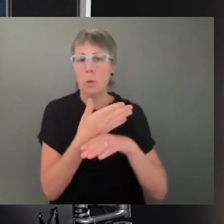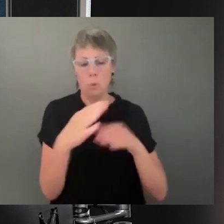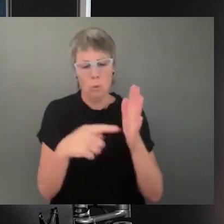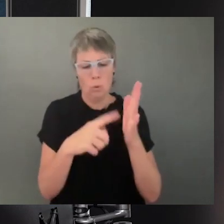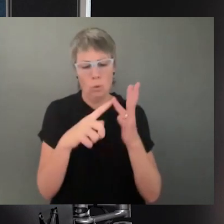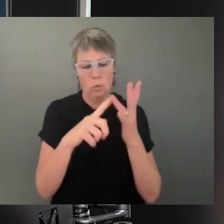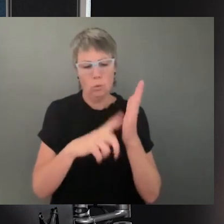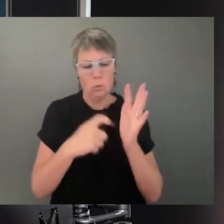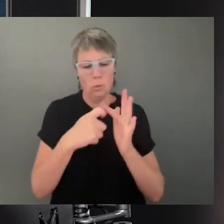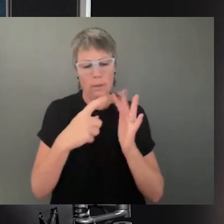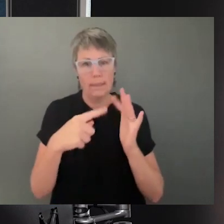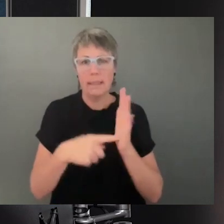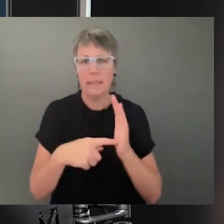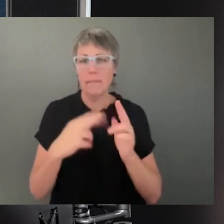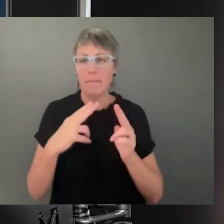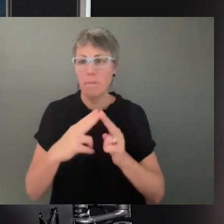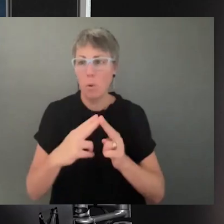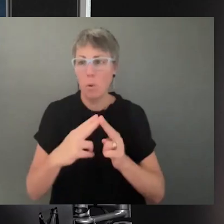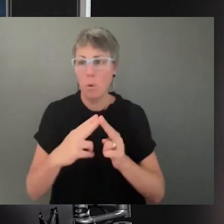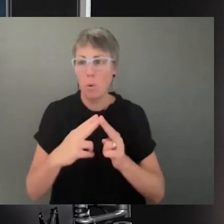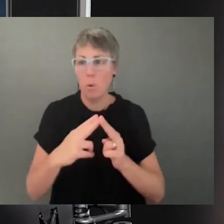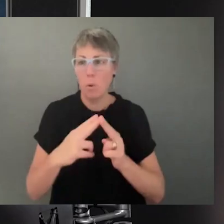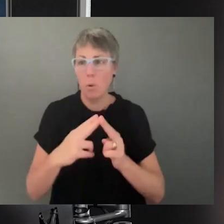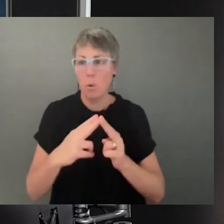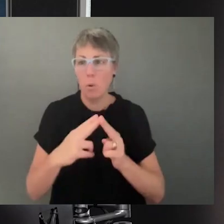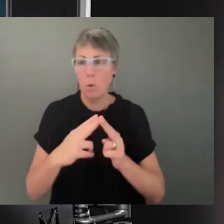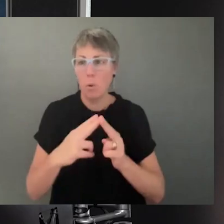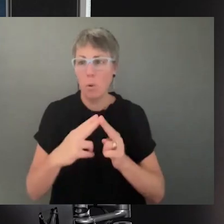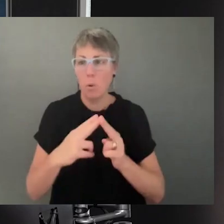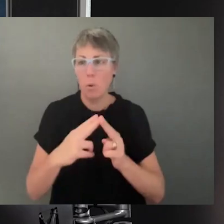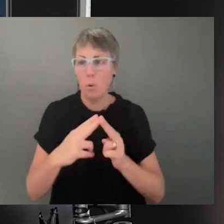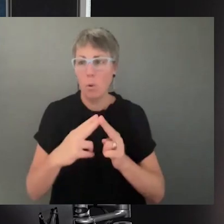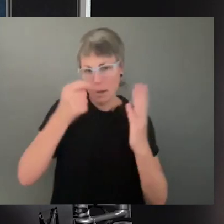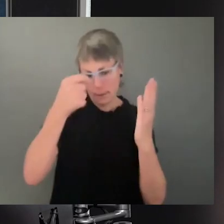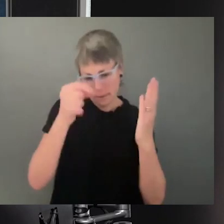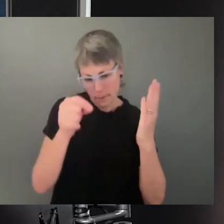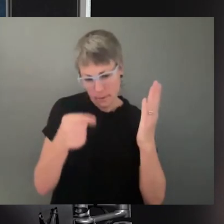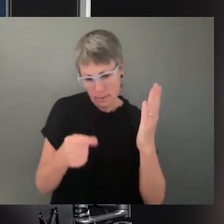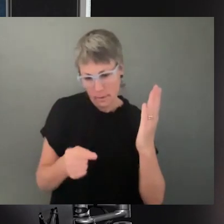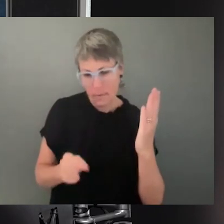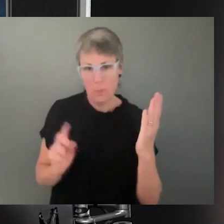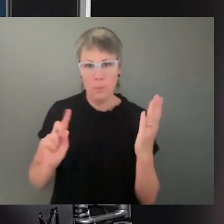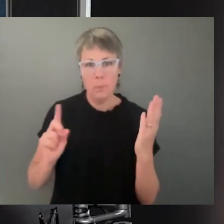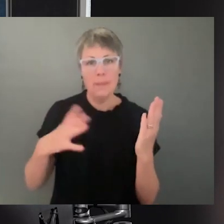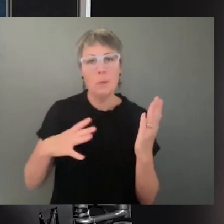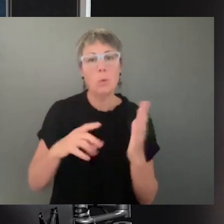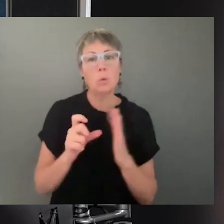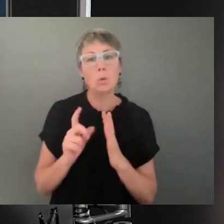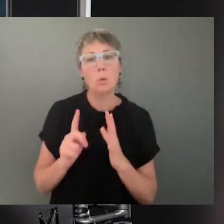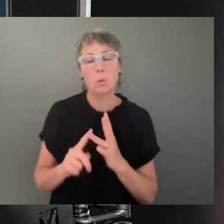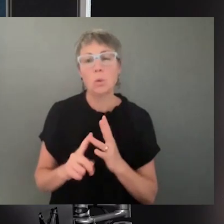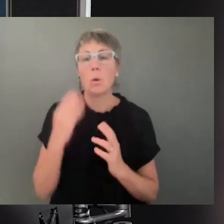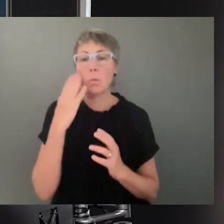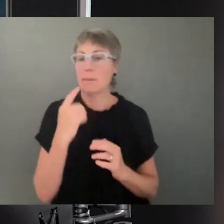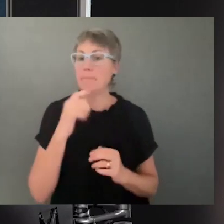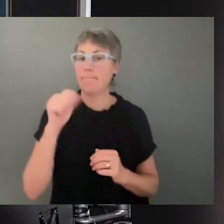There's a new toolkit for emergency preparedness for people with disabilities. Tell me about that. Yeah, last year, actually,